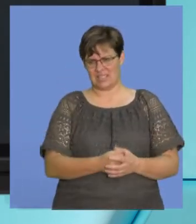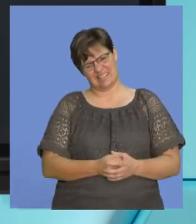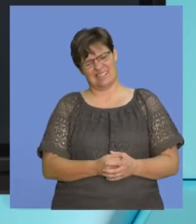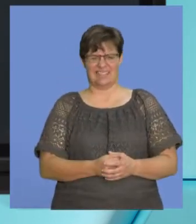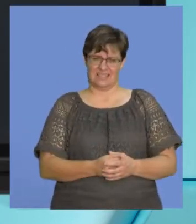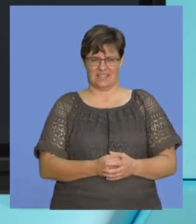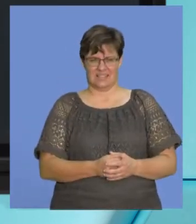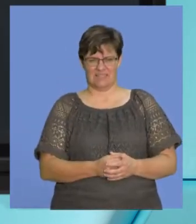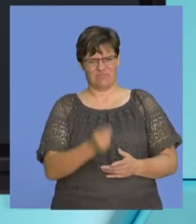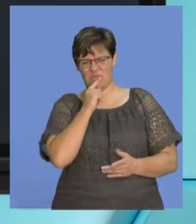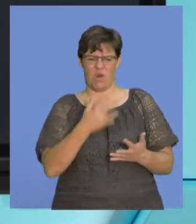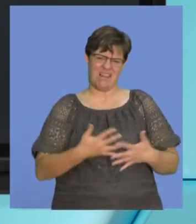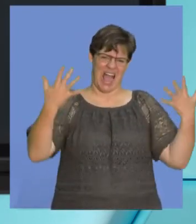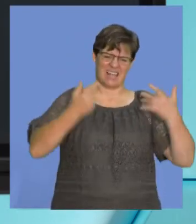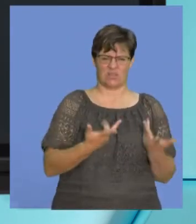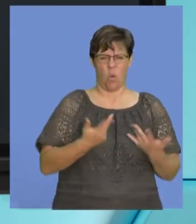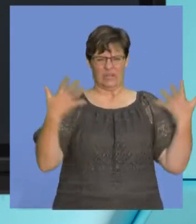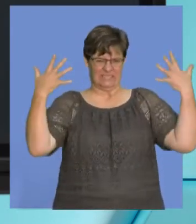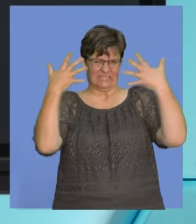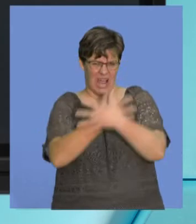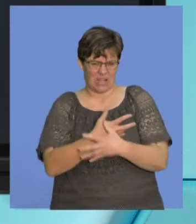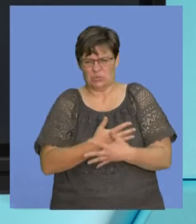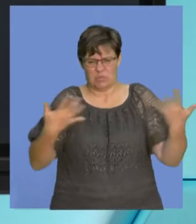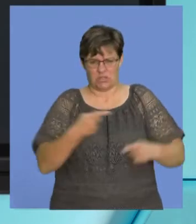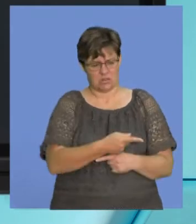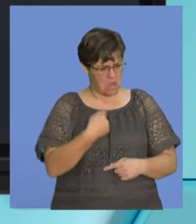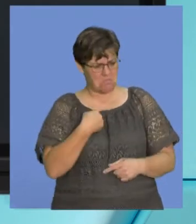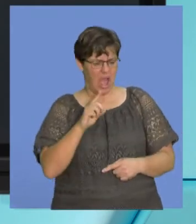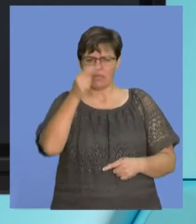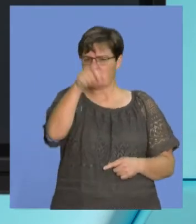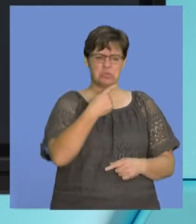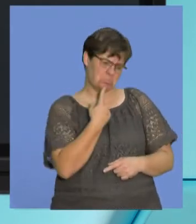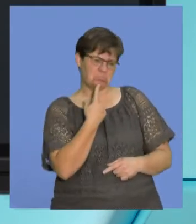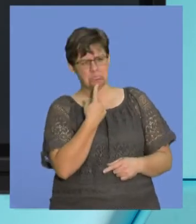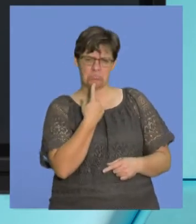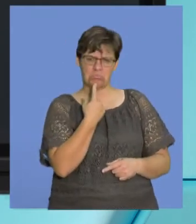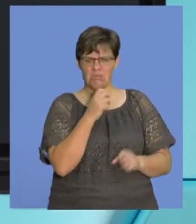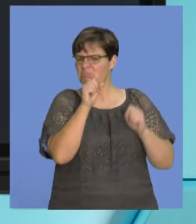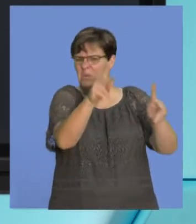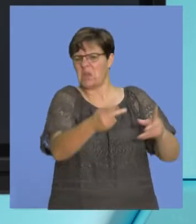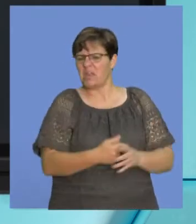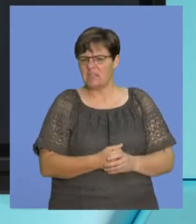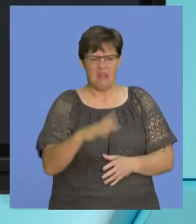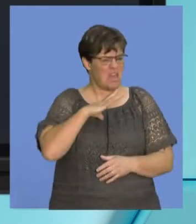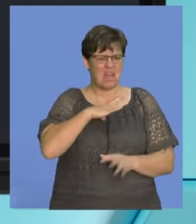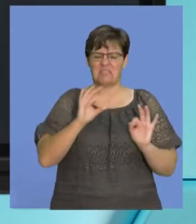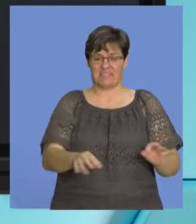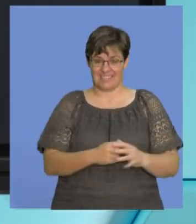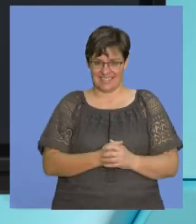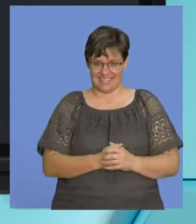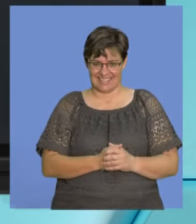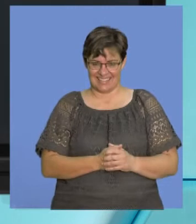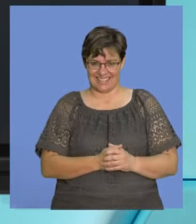clothes, and they'll tell you, well, I think it's too light or too dark. And another person might think, well, it's okay, it's